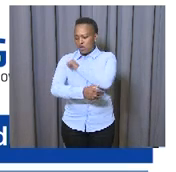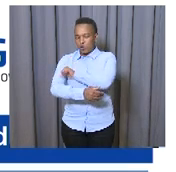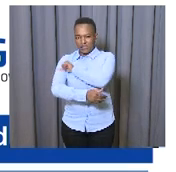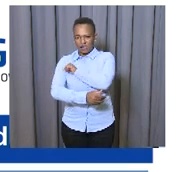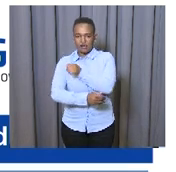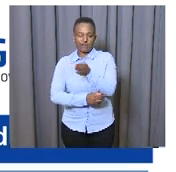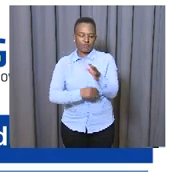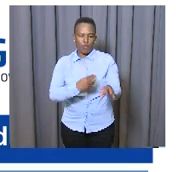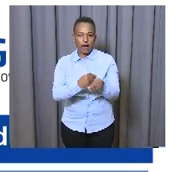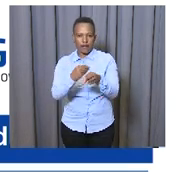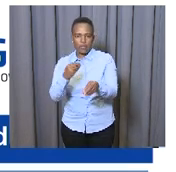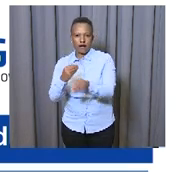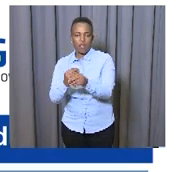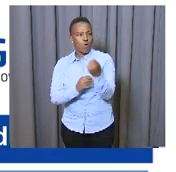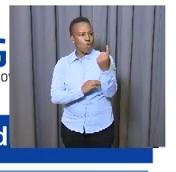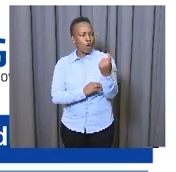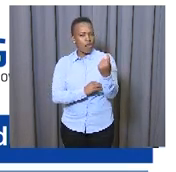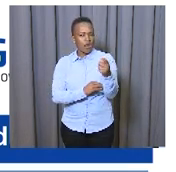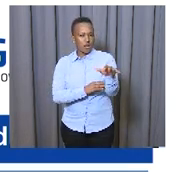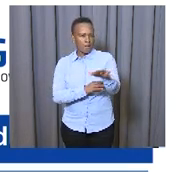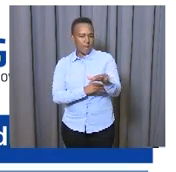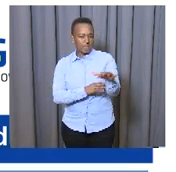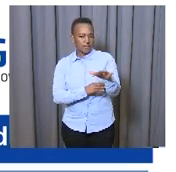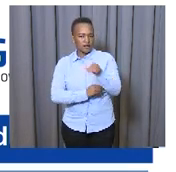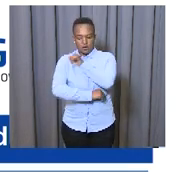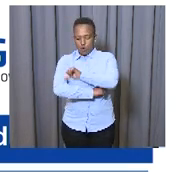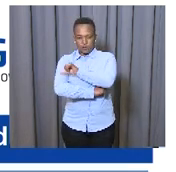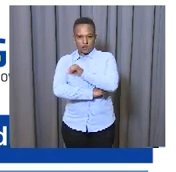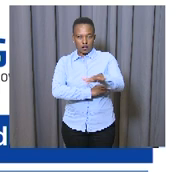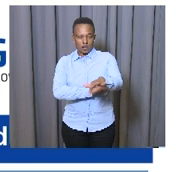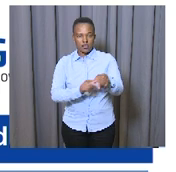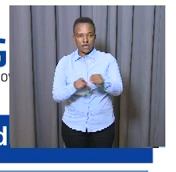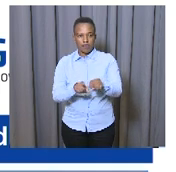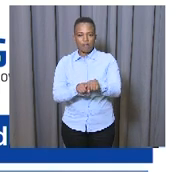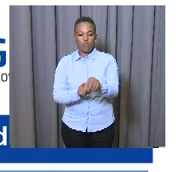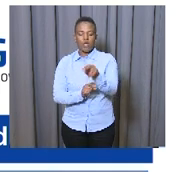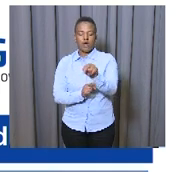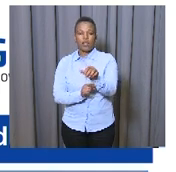cases, we may have a field hospital, what we are doing at NASREC.